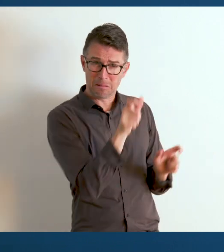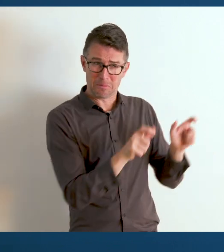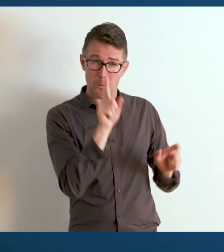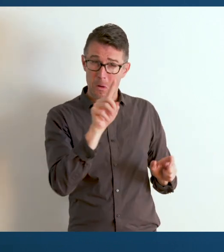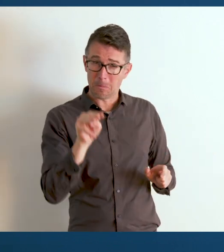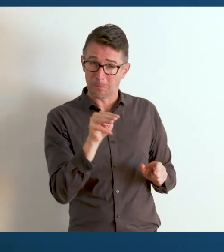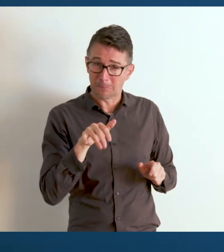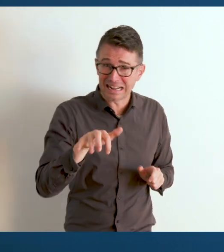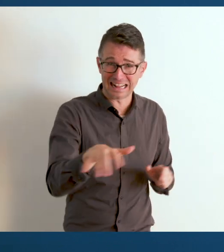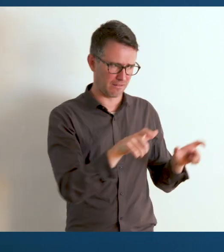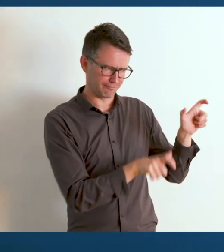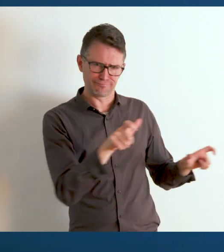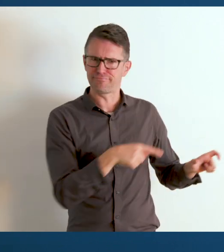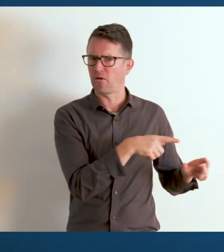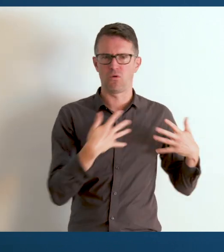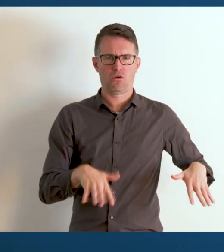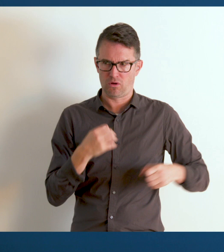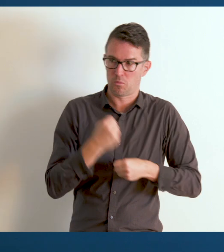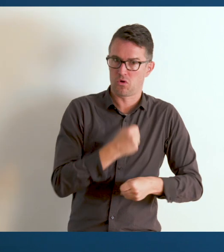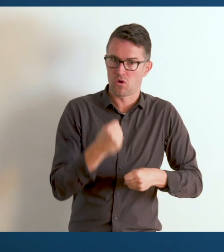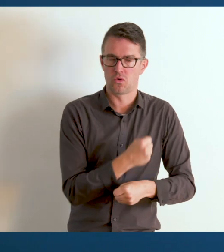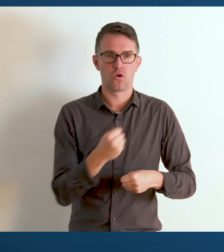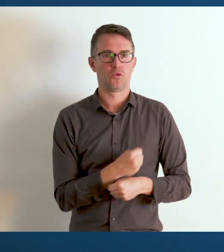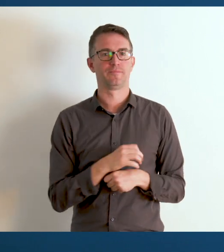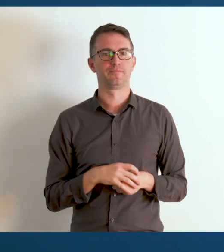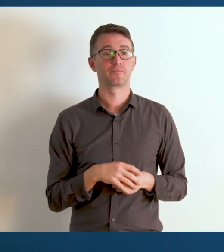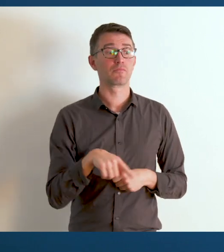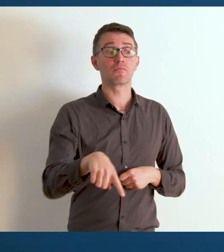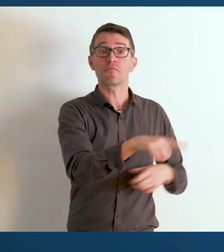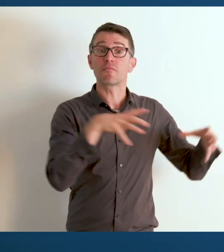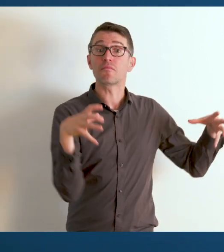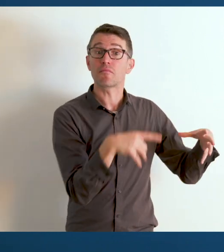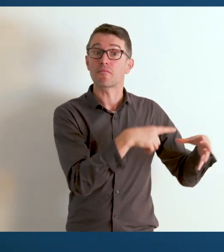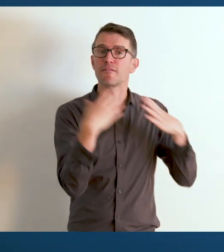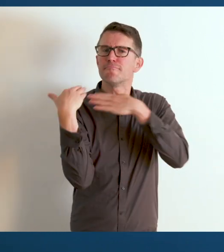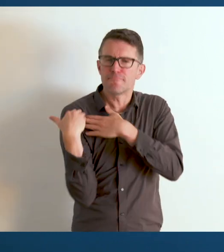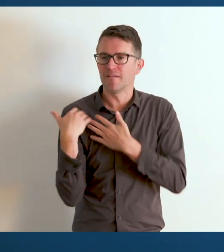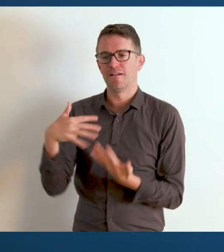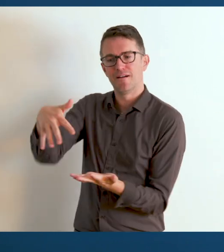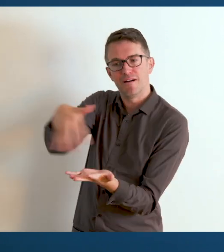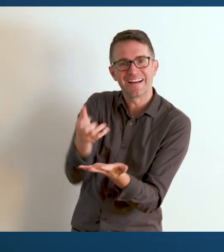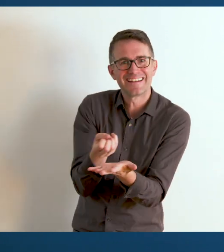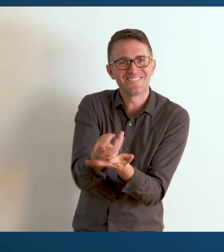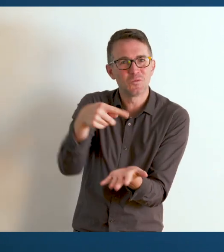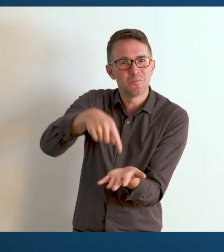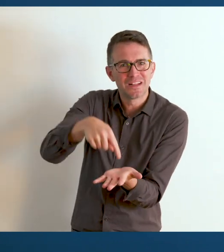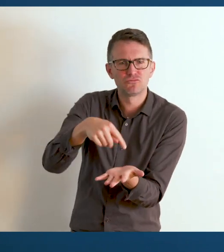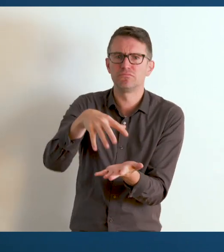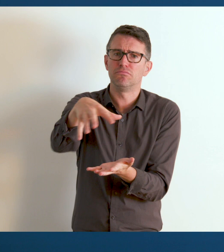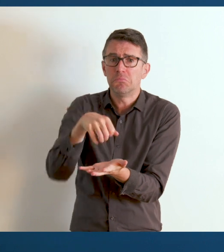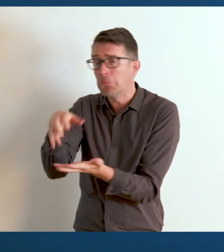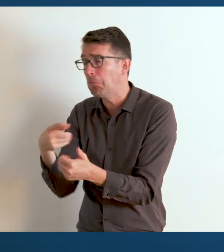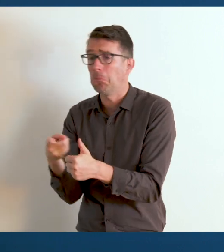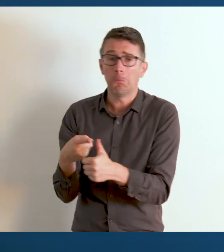team of interviewers that goes out to collect this information. But they collect information, as I said, on the entire